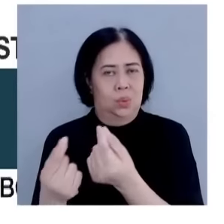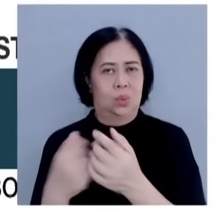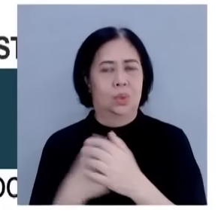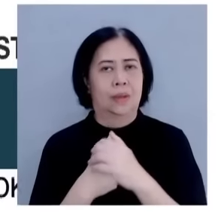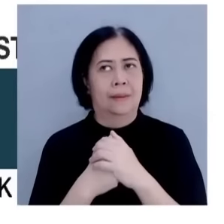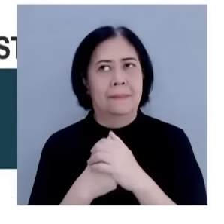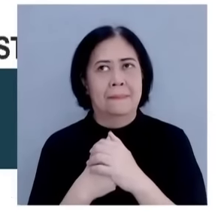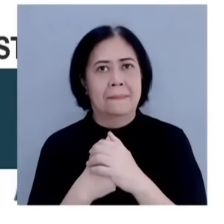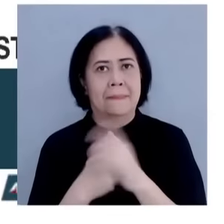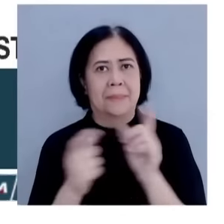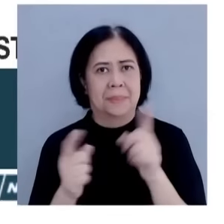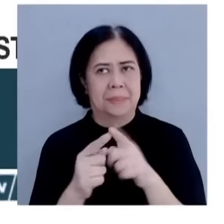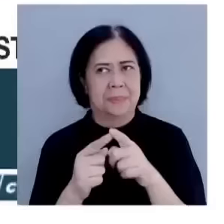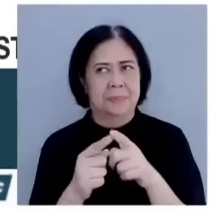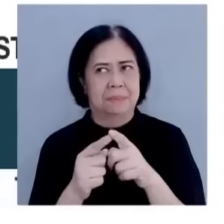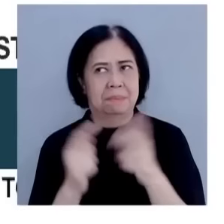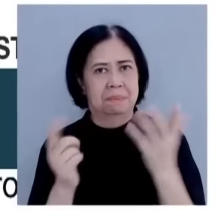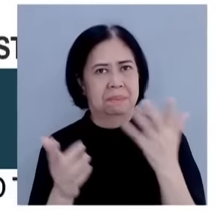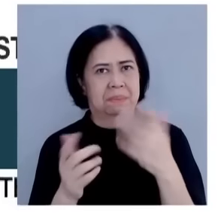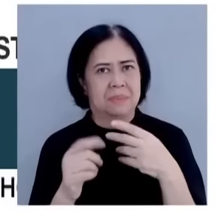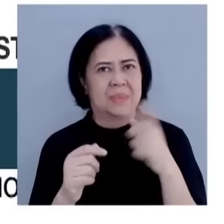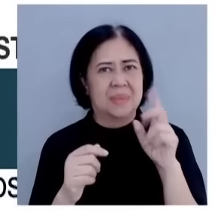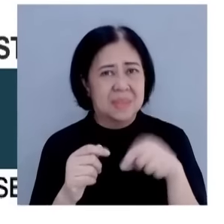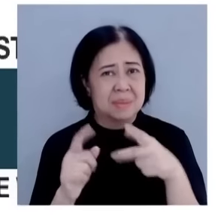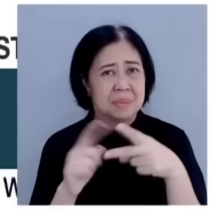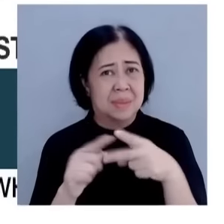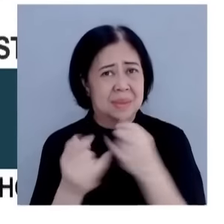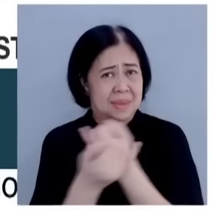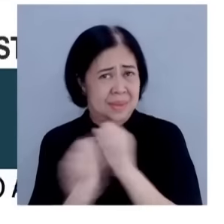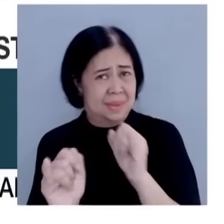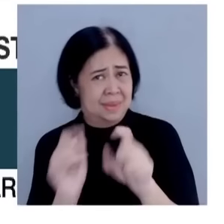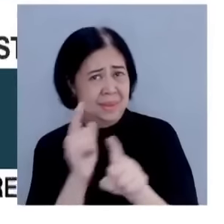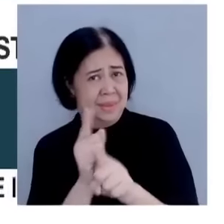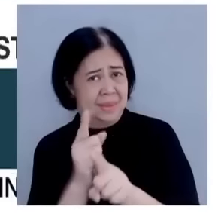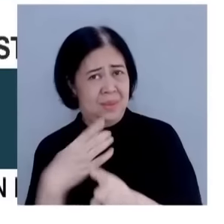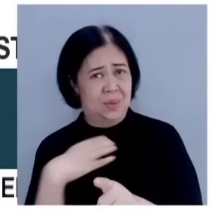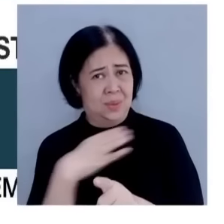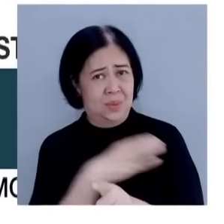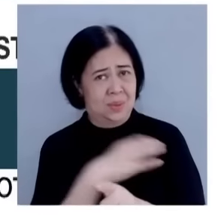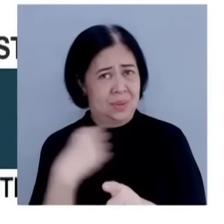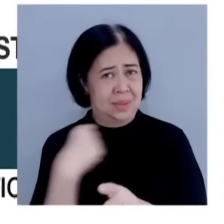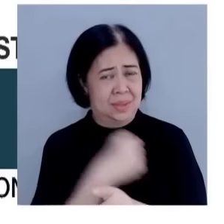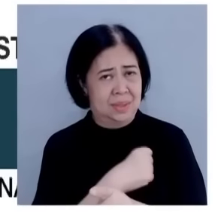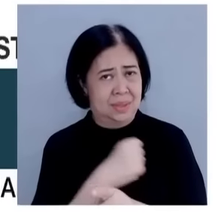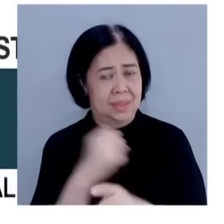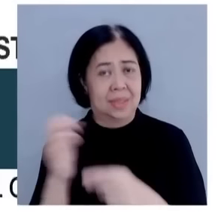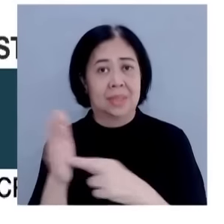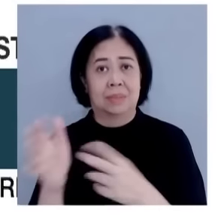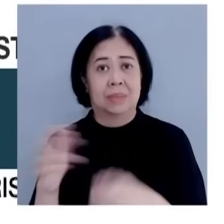And presumably, these are supposed to be independent representatives representing the people.